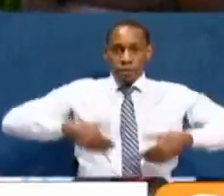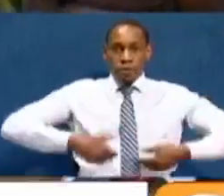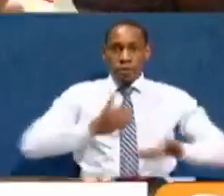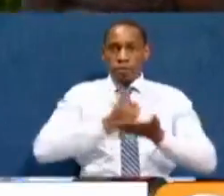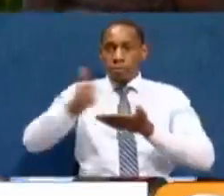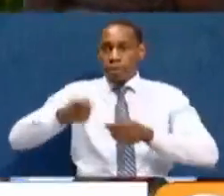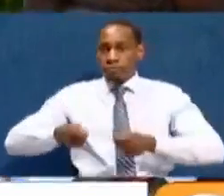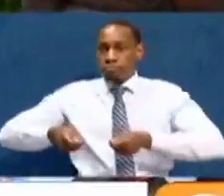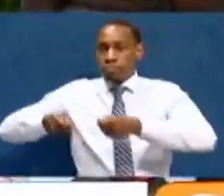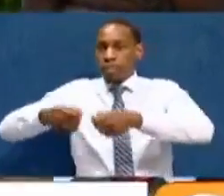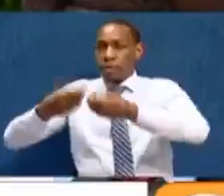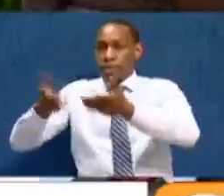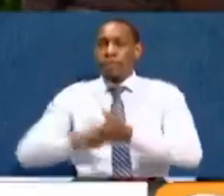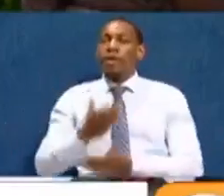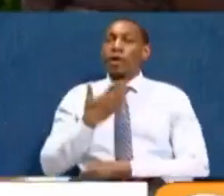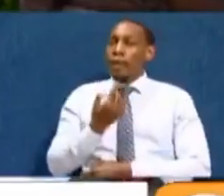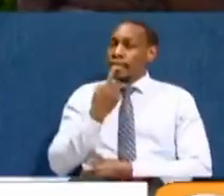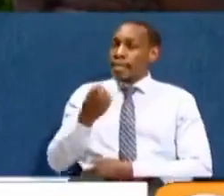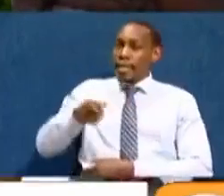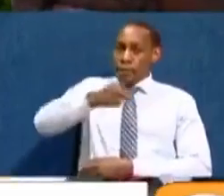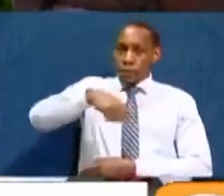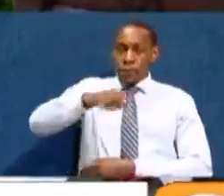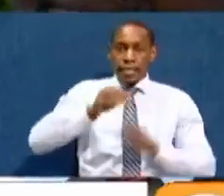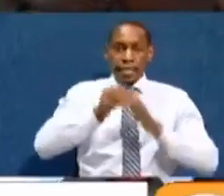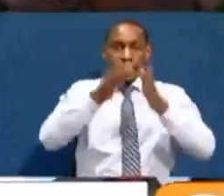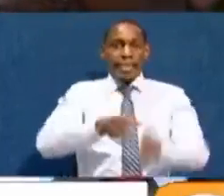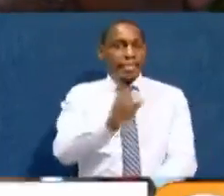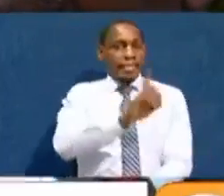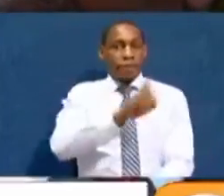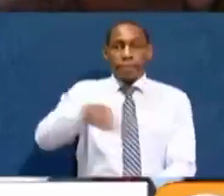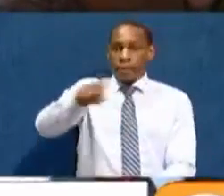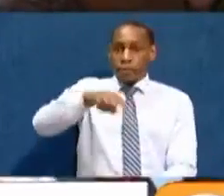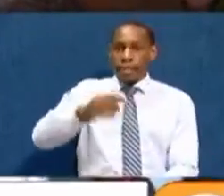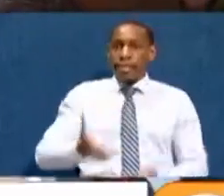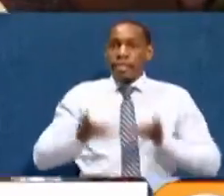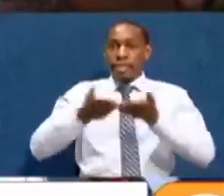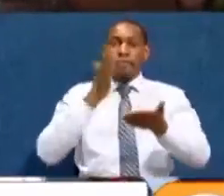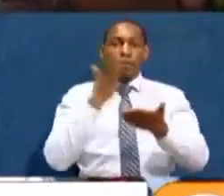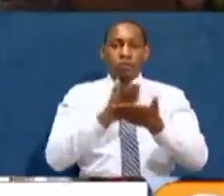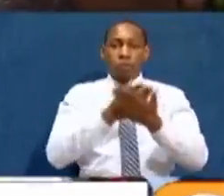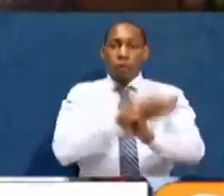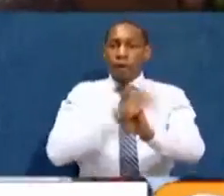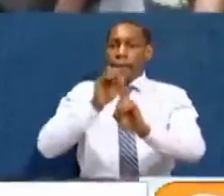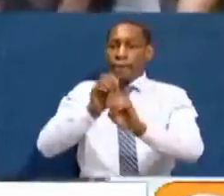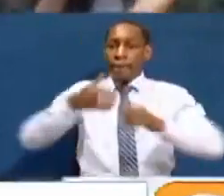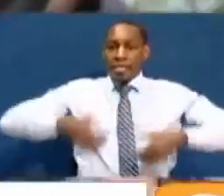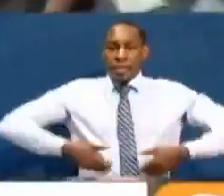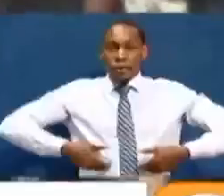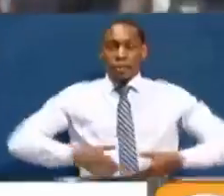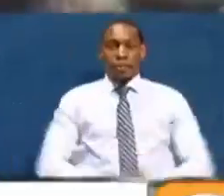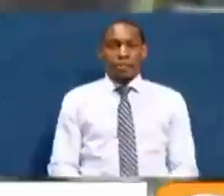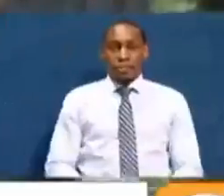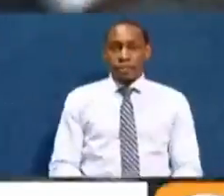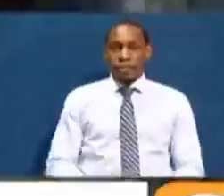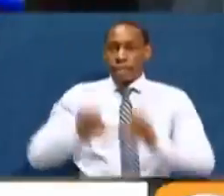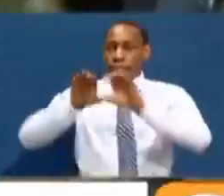wetu kupatiwa huirubaru, tunataka kuambia sisi viongozi wa Nairobi, we are going to provide real empowerment to our youth.